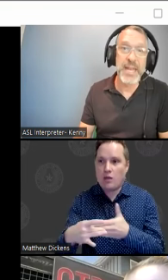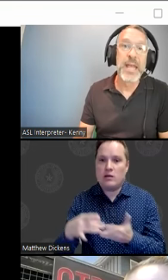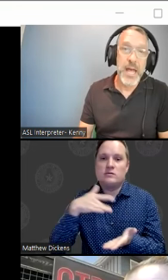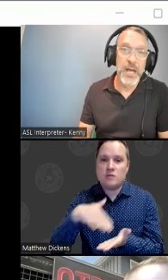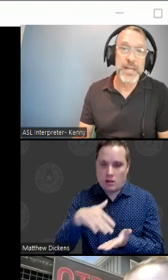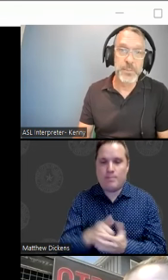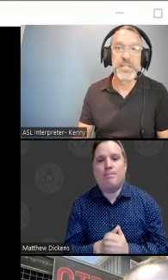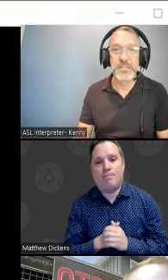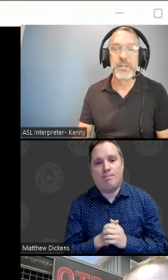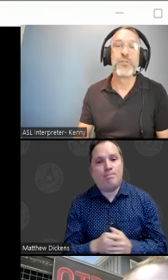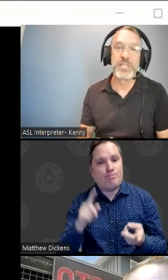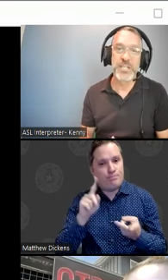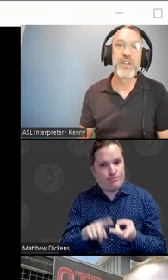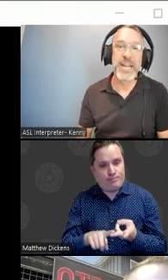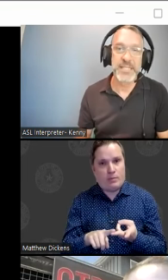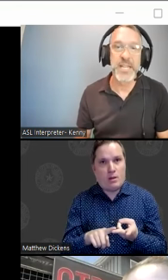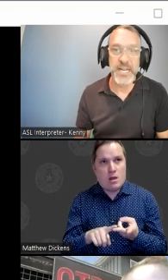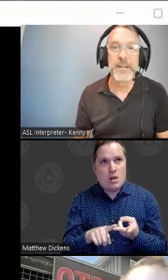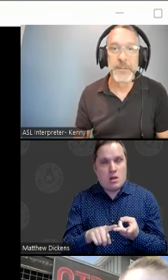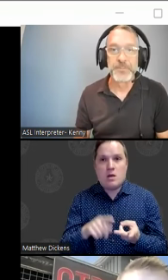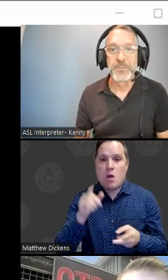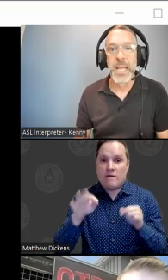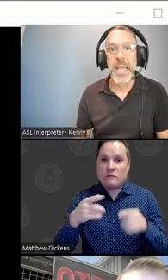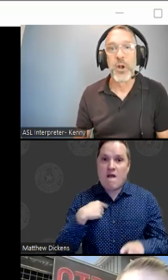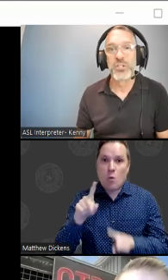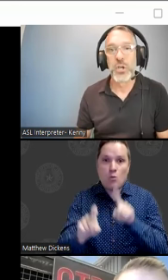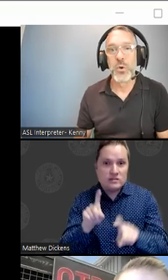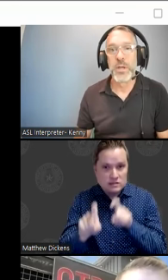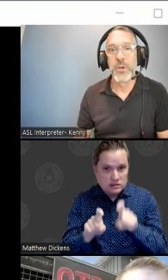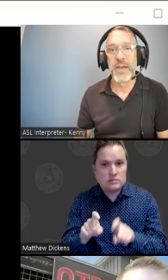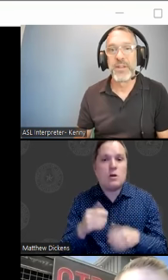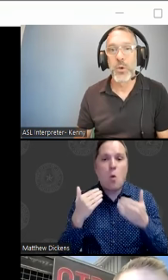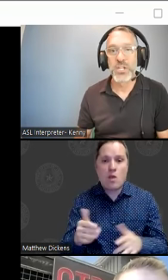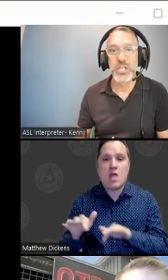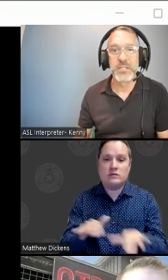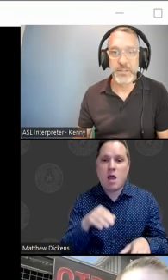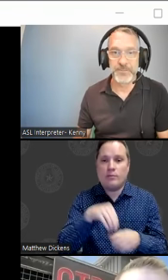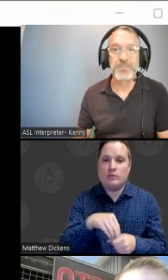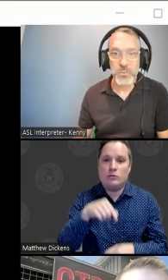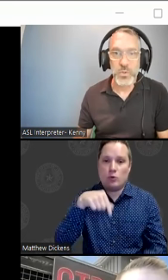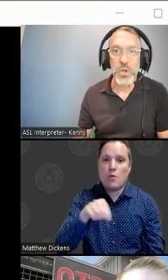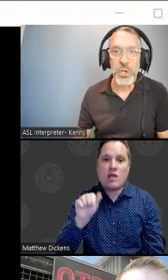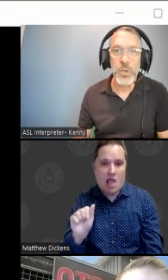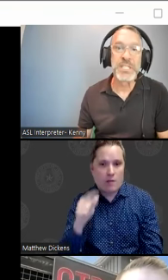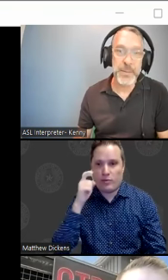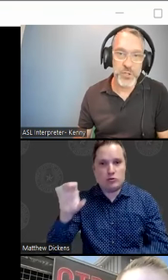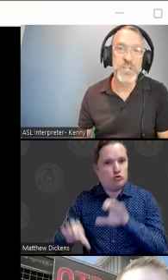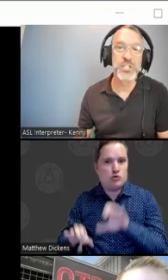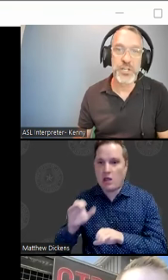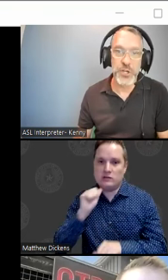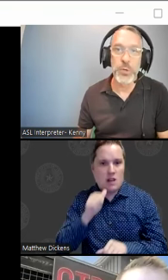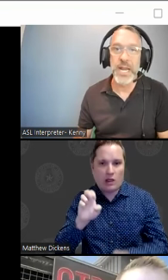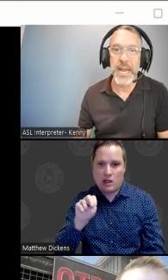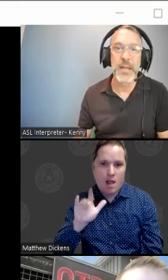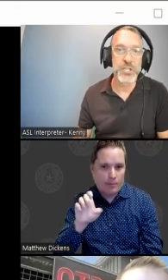accept that as participants for a self-guided study. And also, if you have any questions, you can type those